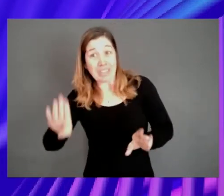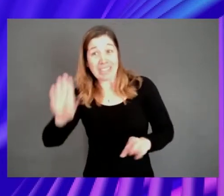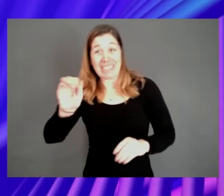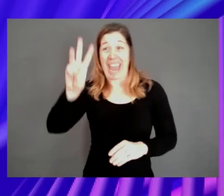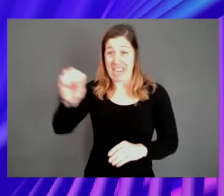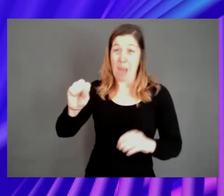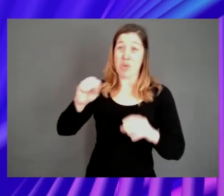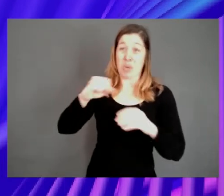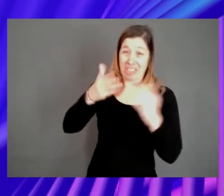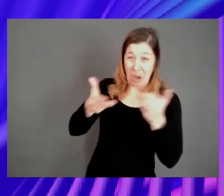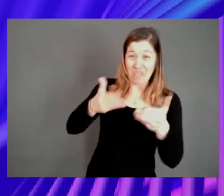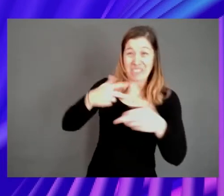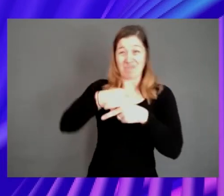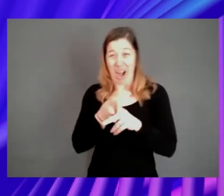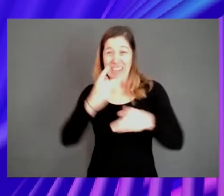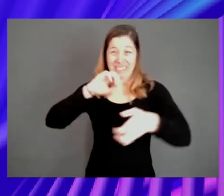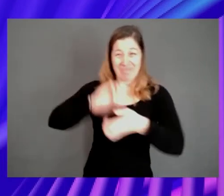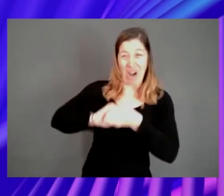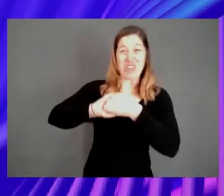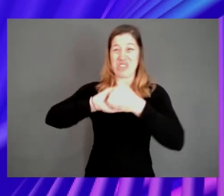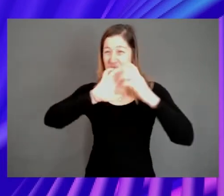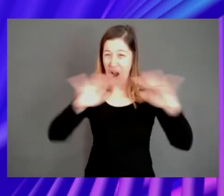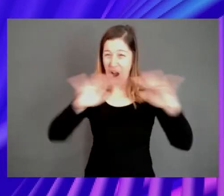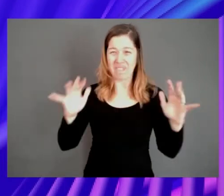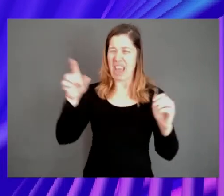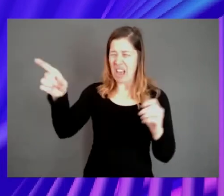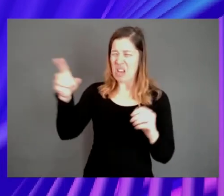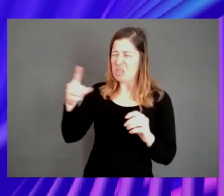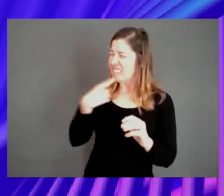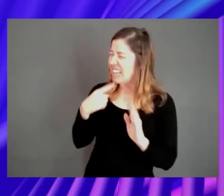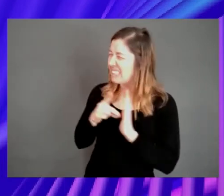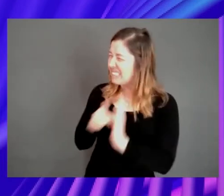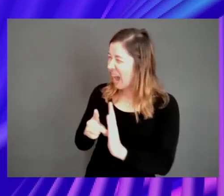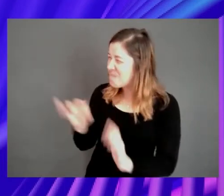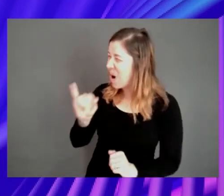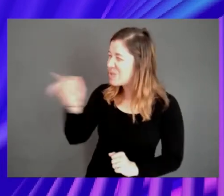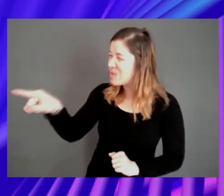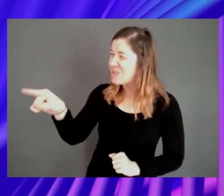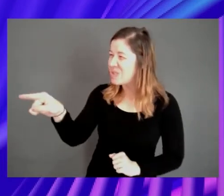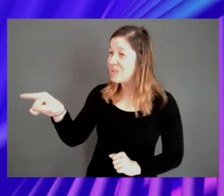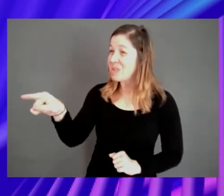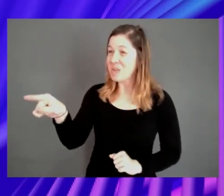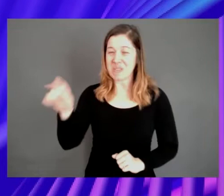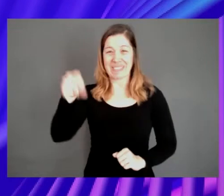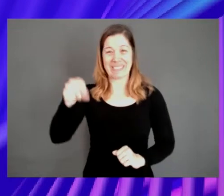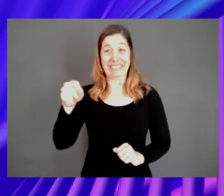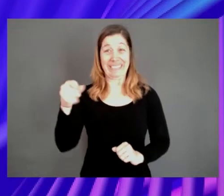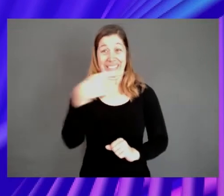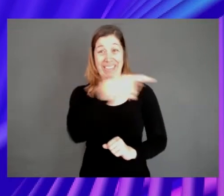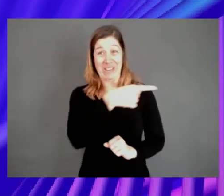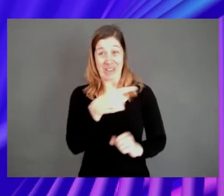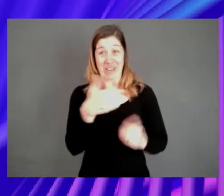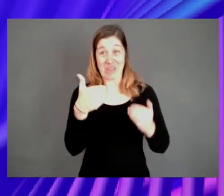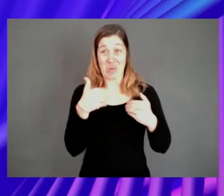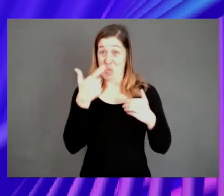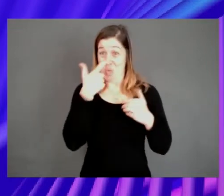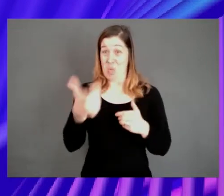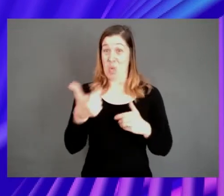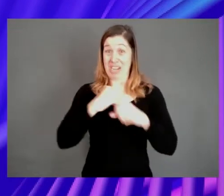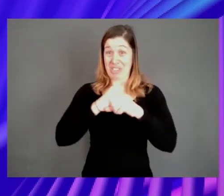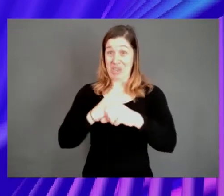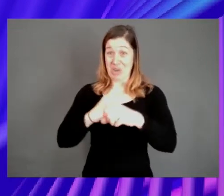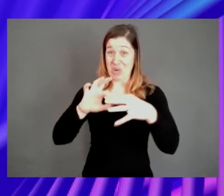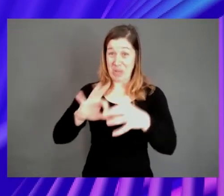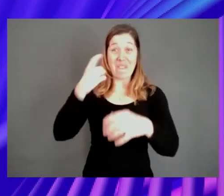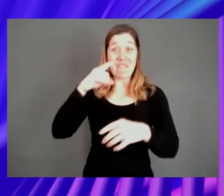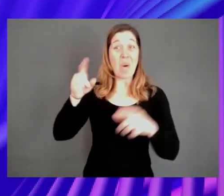and you said you have a demo too. So can you show everyone here who is watching the security-related for Controltower what